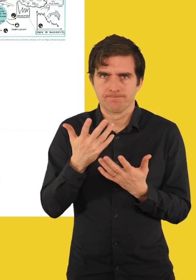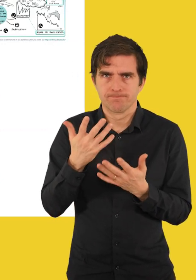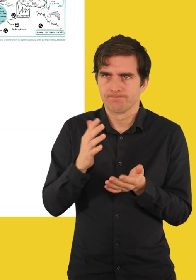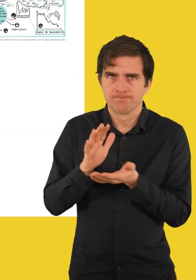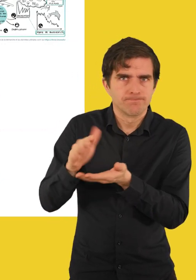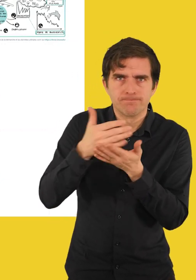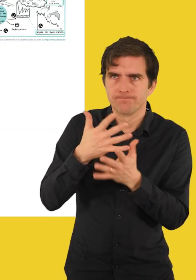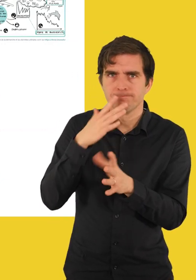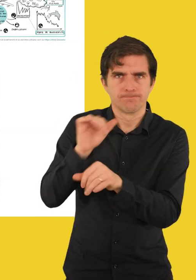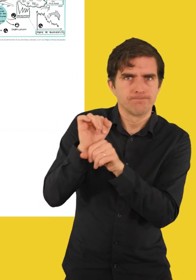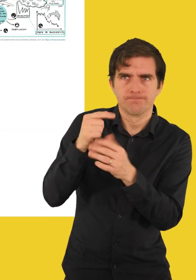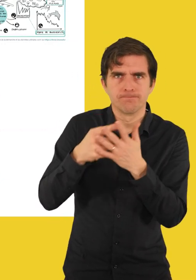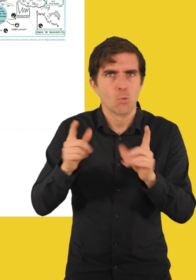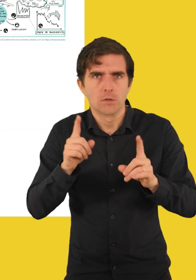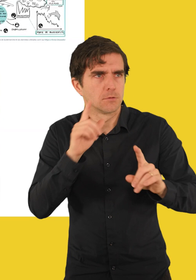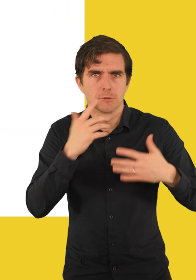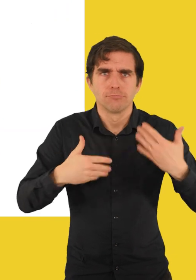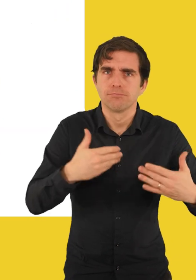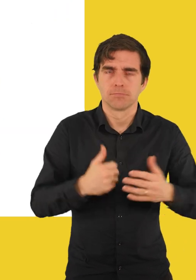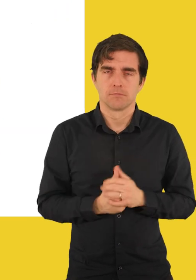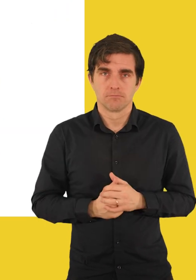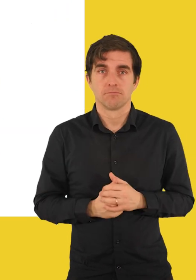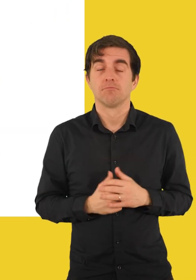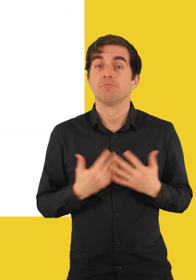and consumption. And